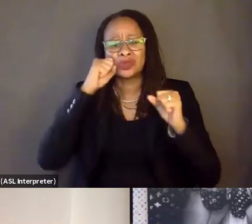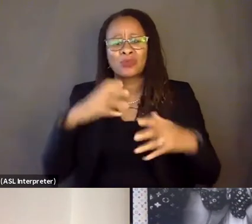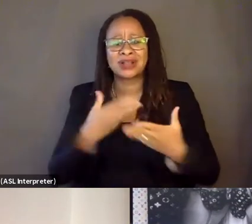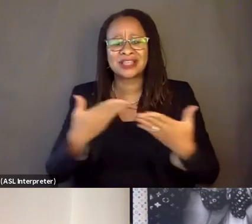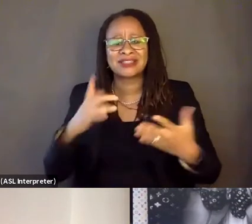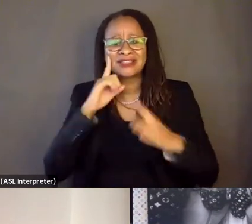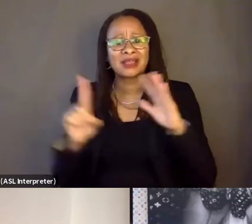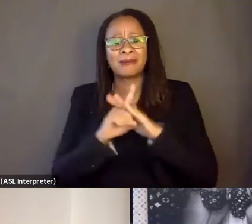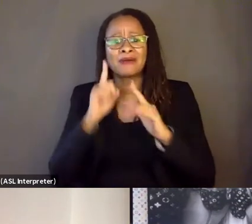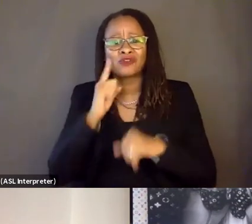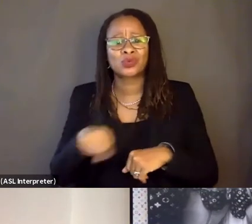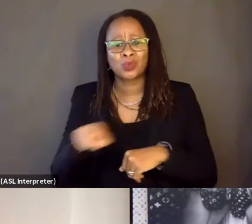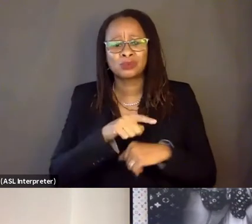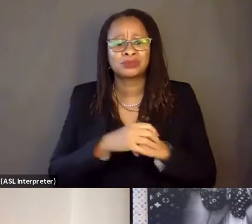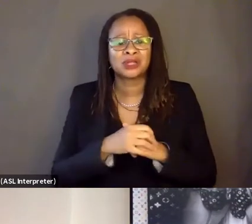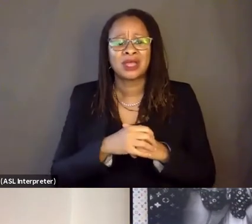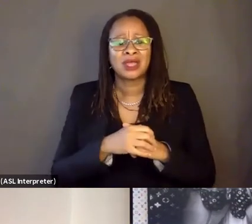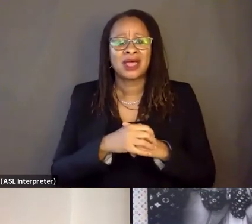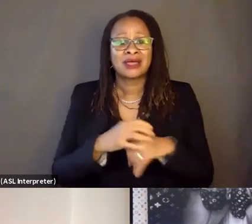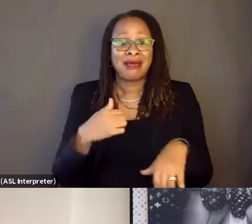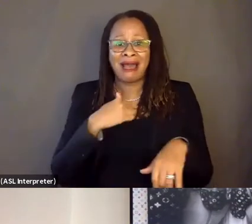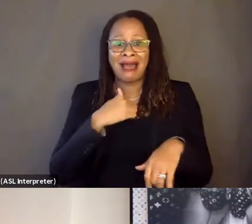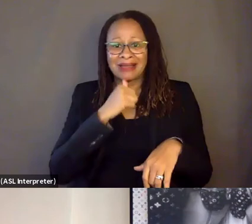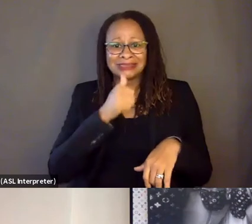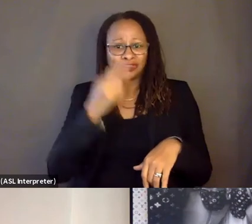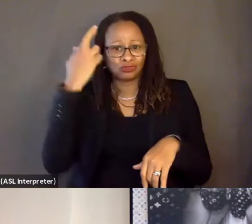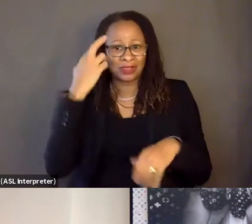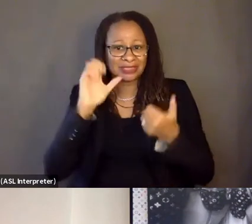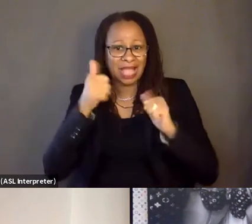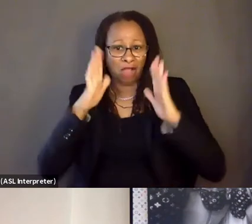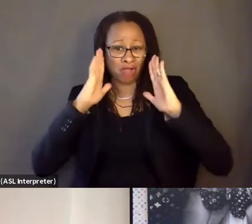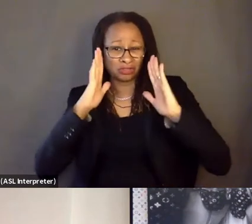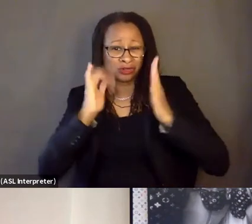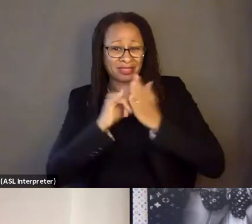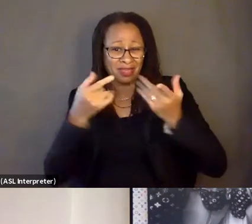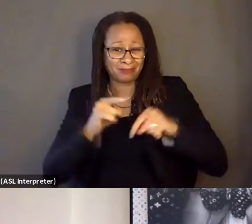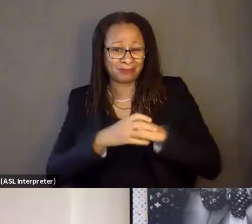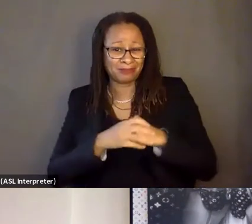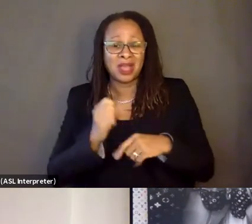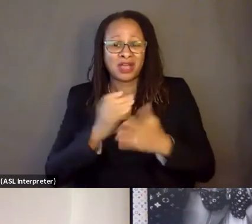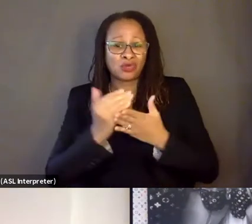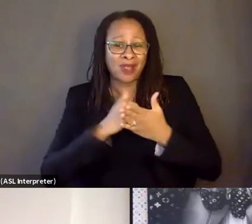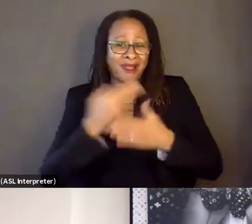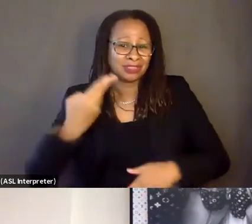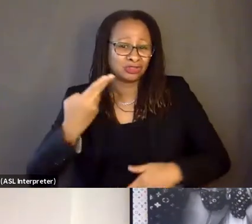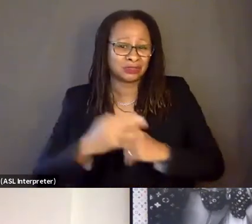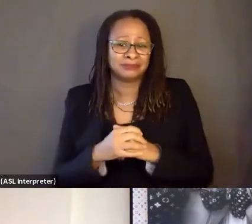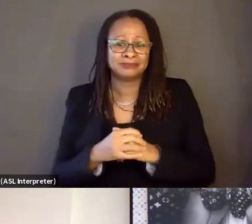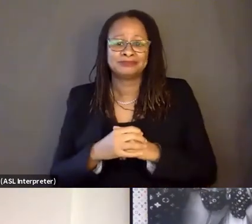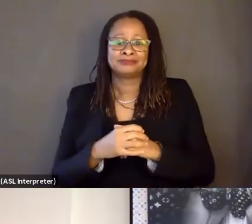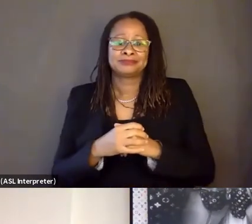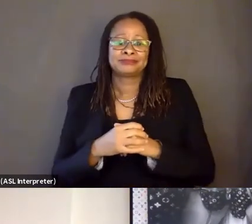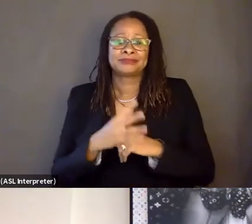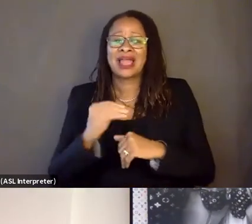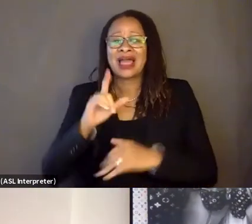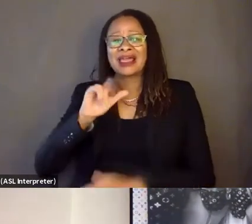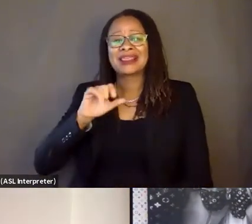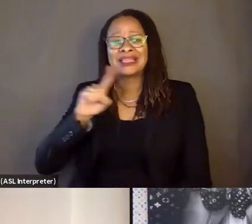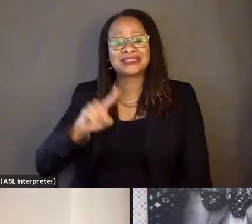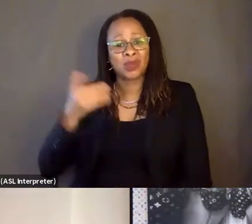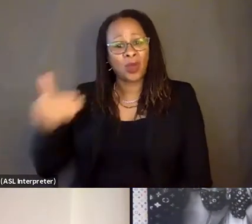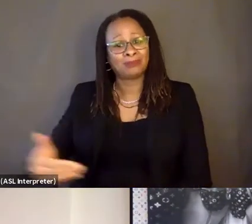came up for you all? Because I didn't even realize how concentrated that was throughout history. And Liz, why don't we have you go?